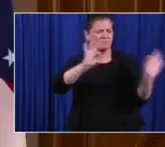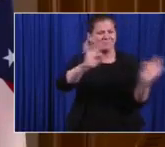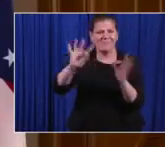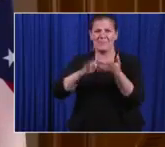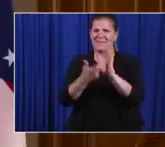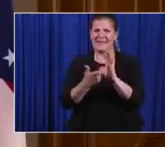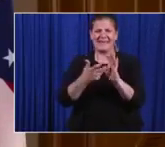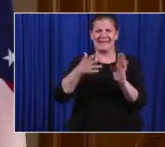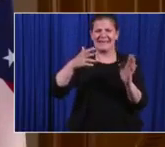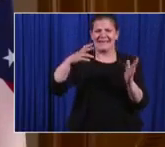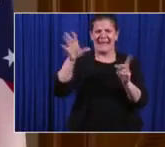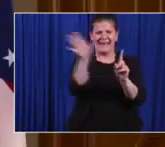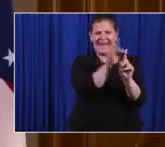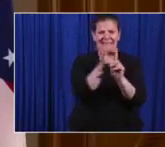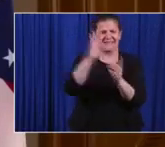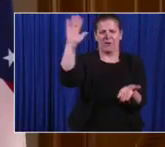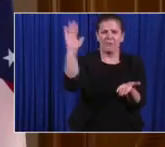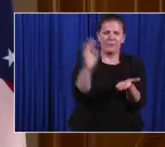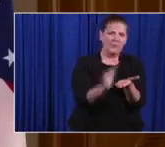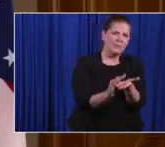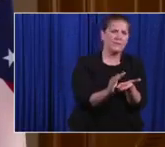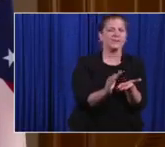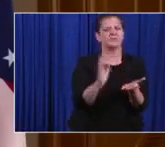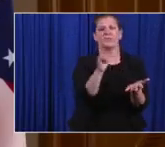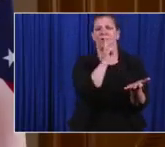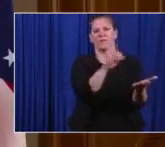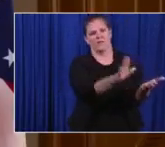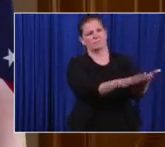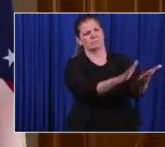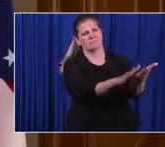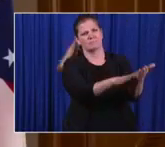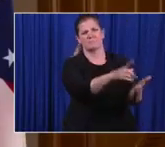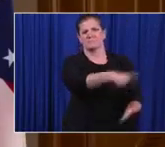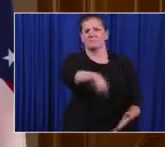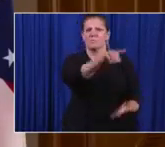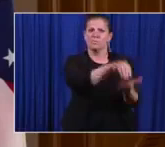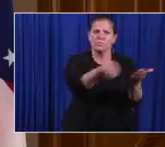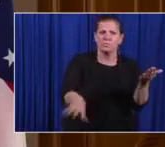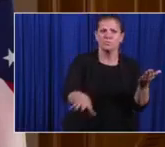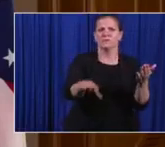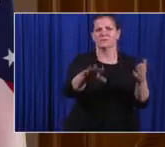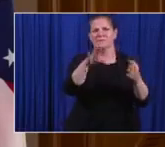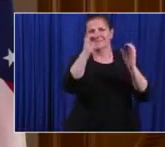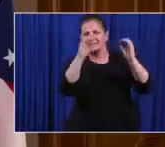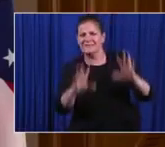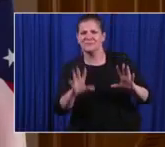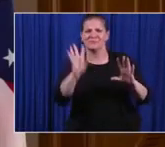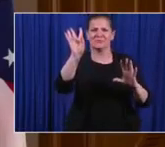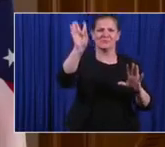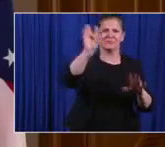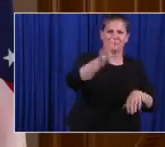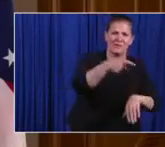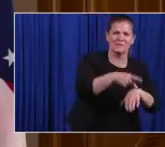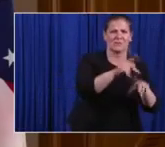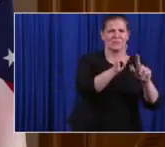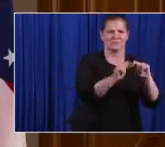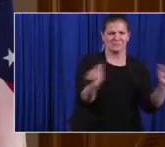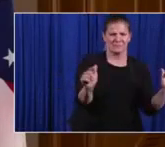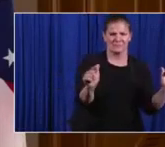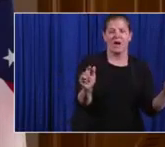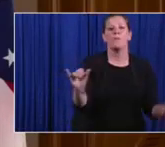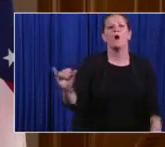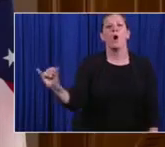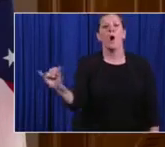the administrators, teachers, and to the students. We want that to continue on. Also, all health orders, as